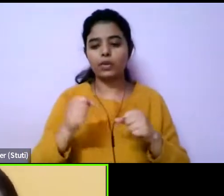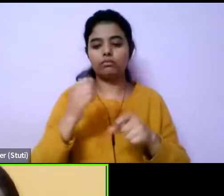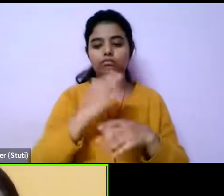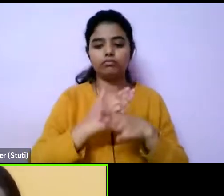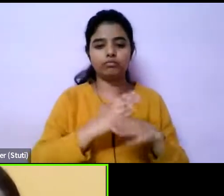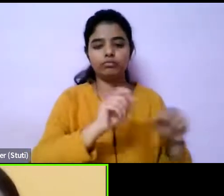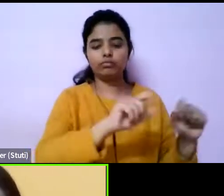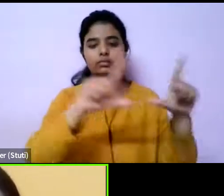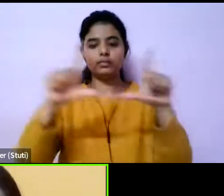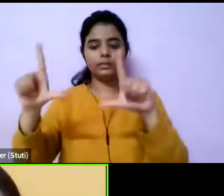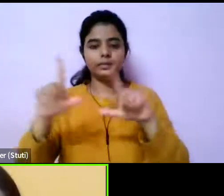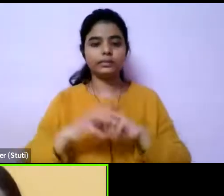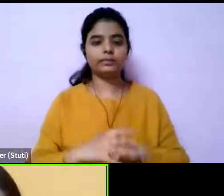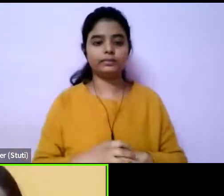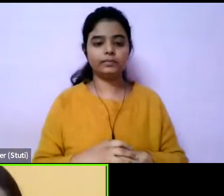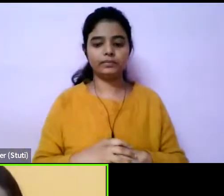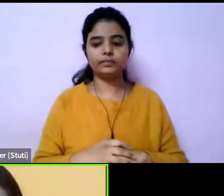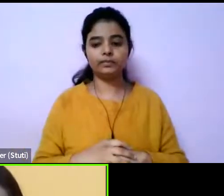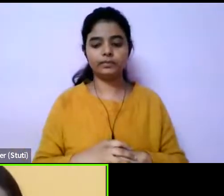screen.